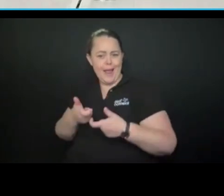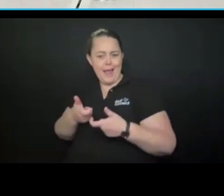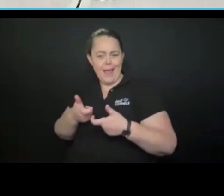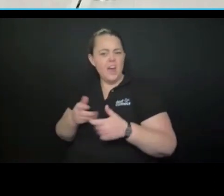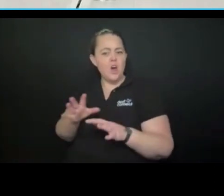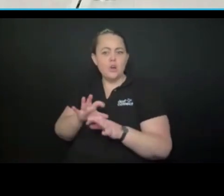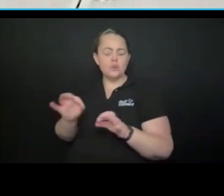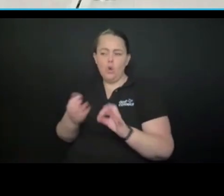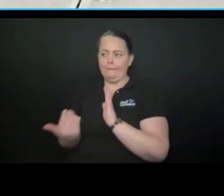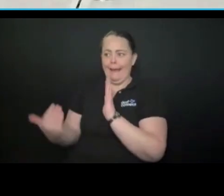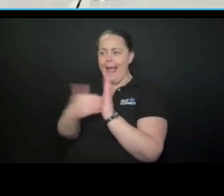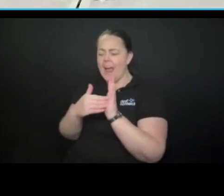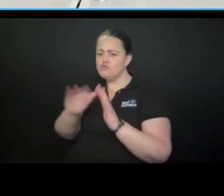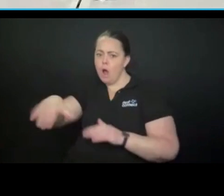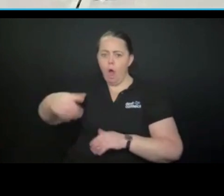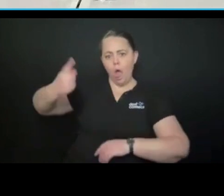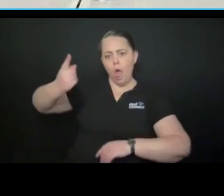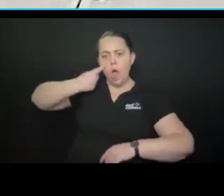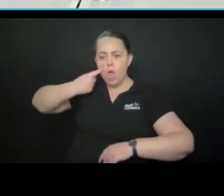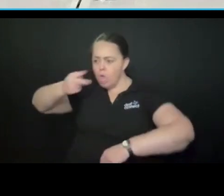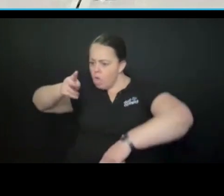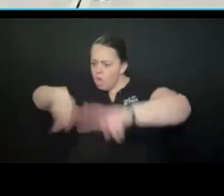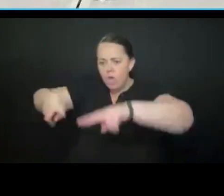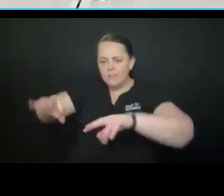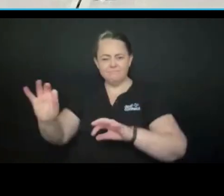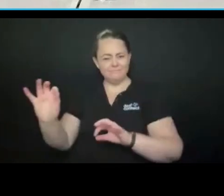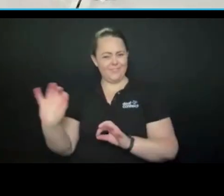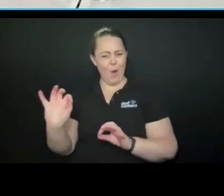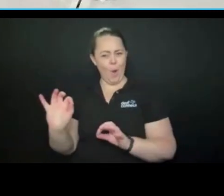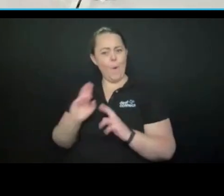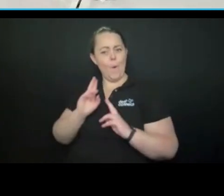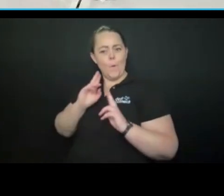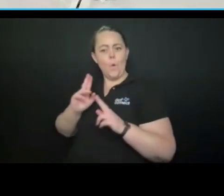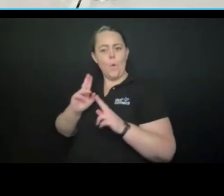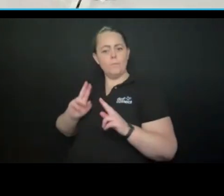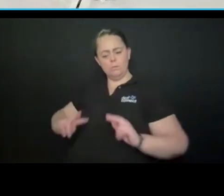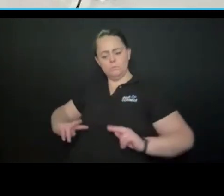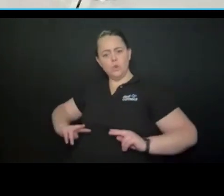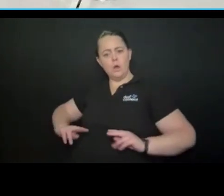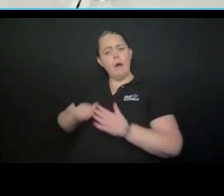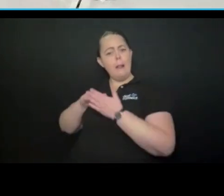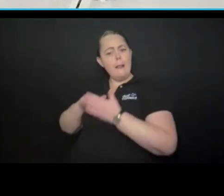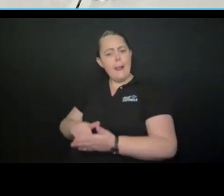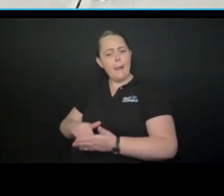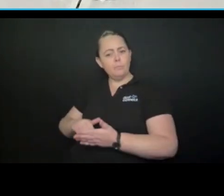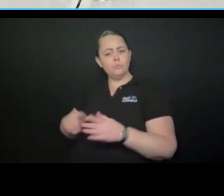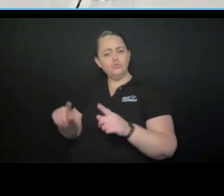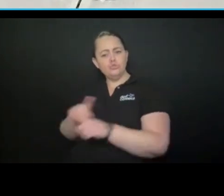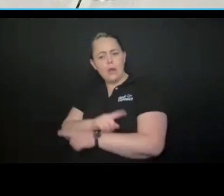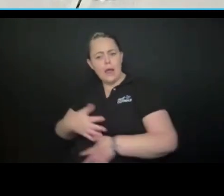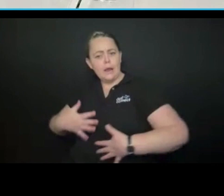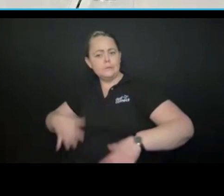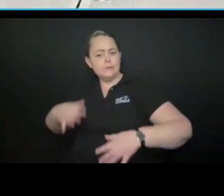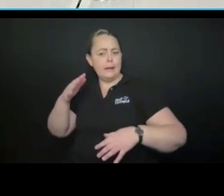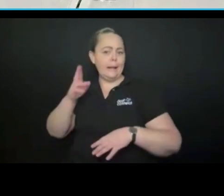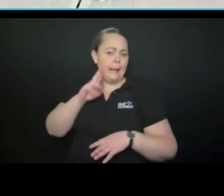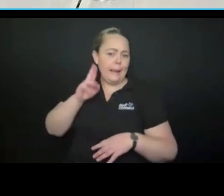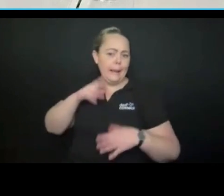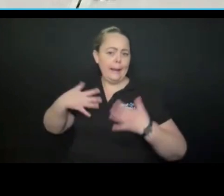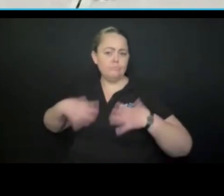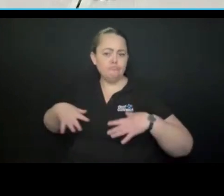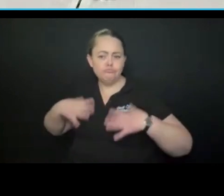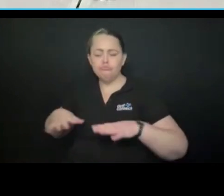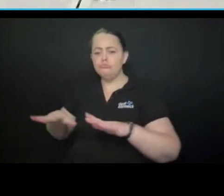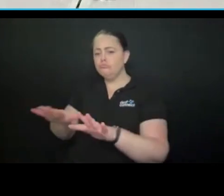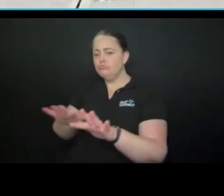routine, and that those observations are made and then assessed by someone appropriately qualified to